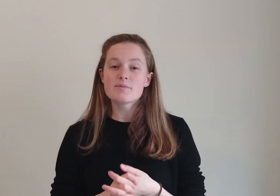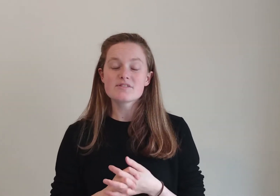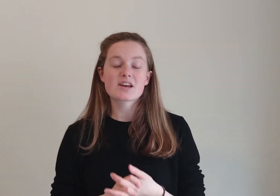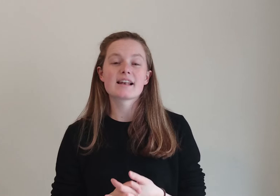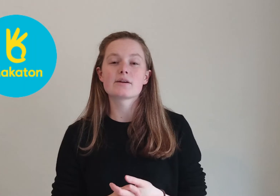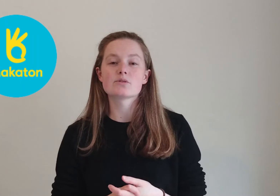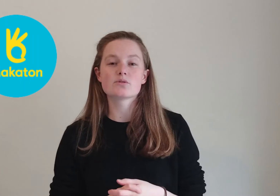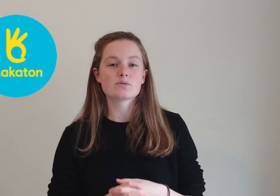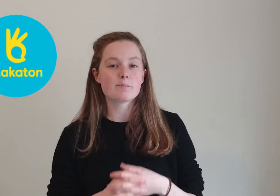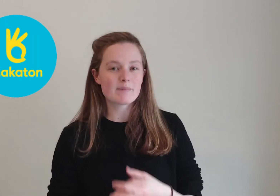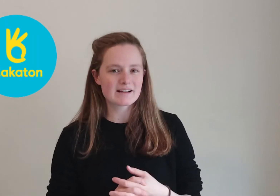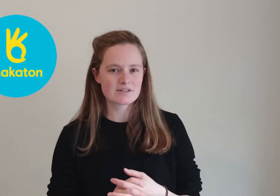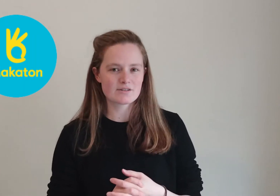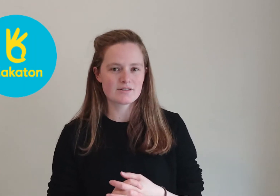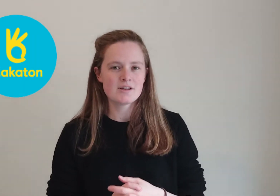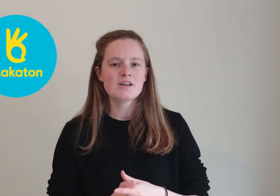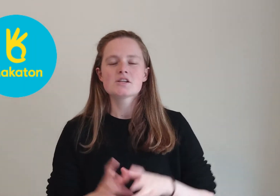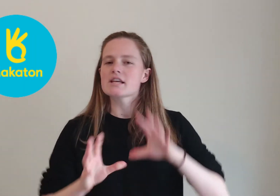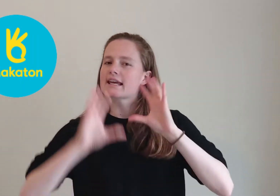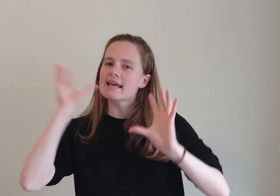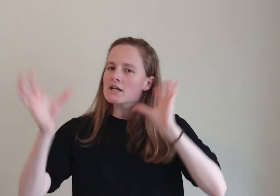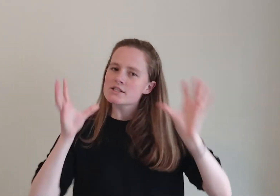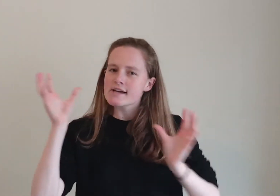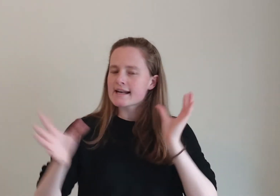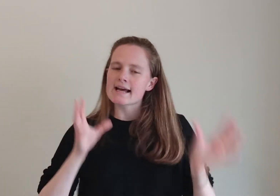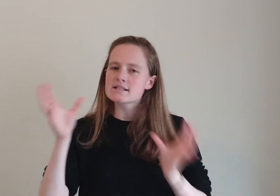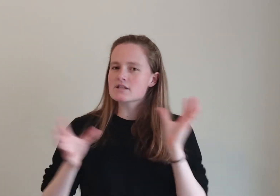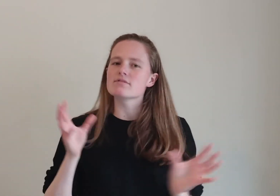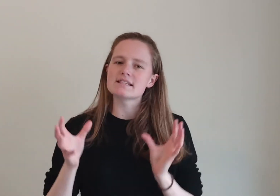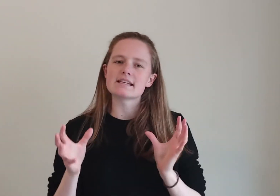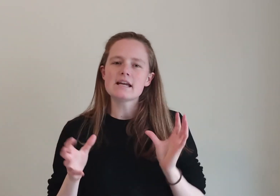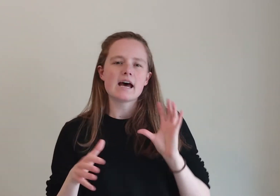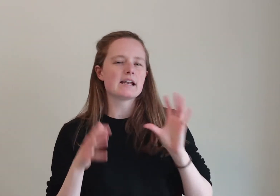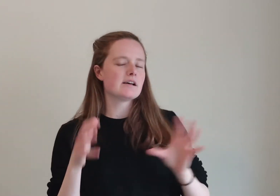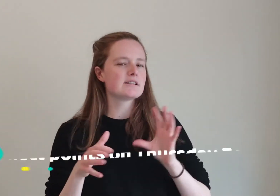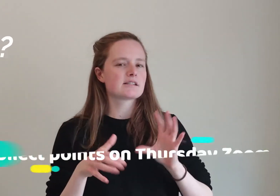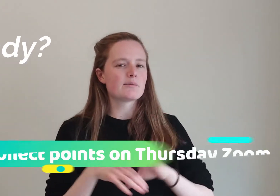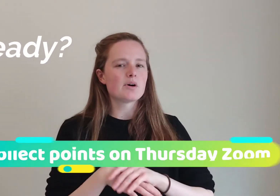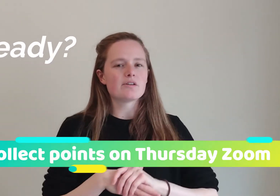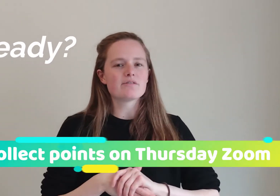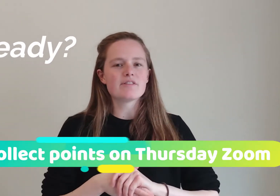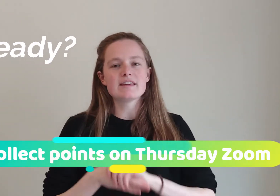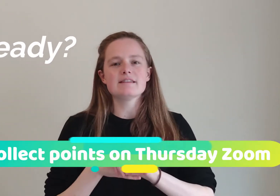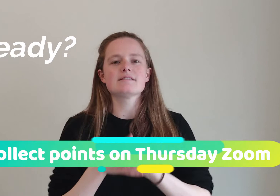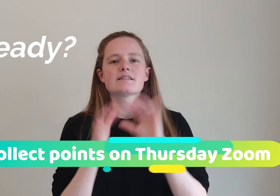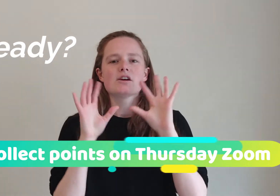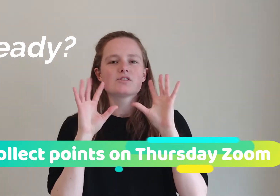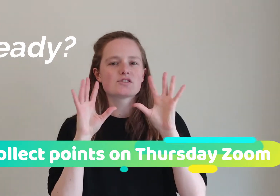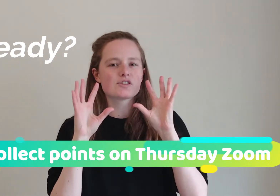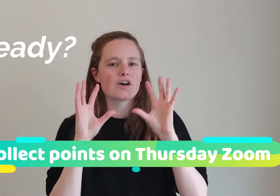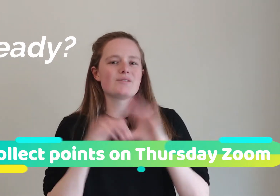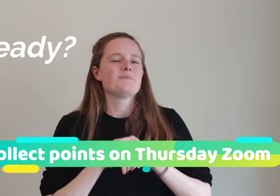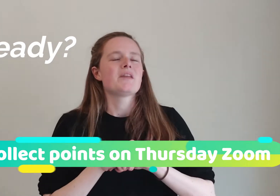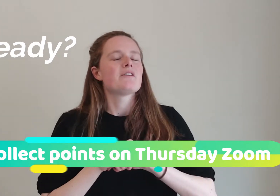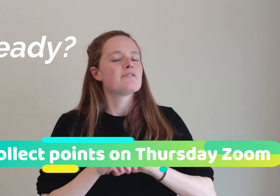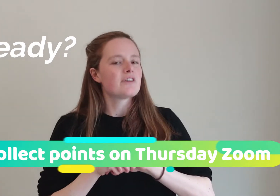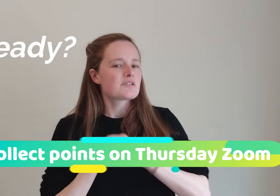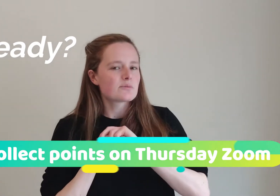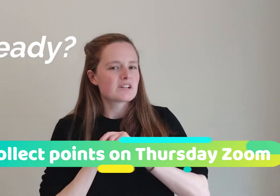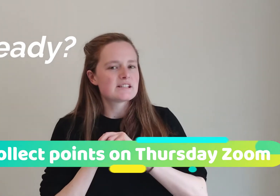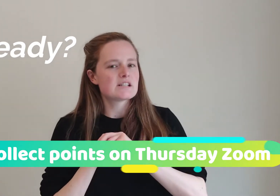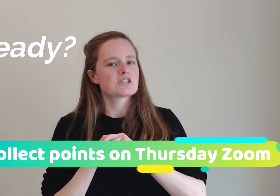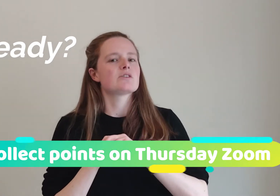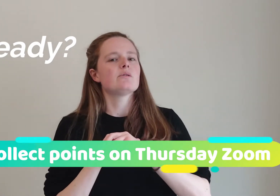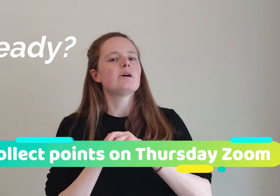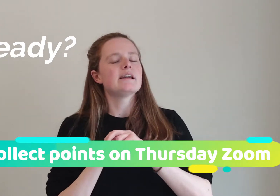from a type of sign language called Makaton. So get your signing hands at the ready and learn some of these. So, the